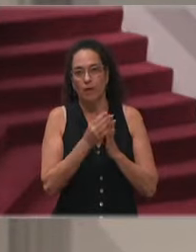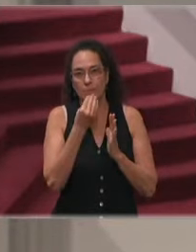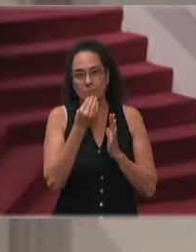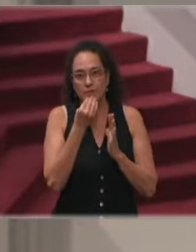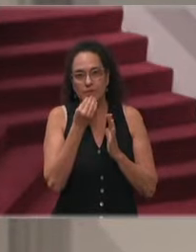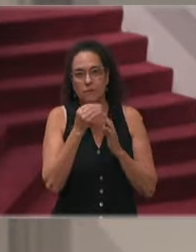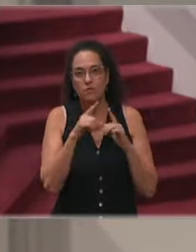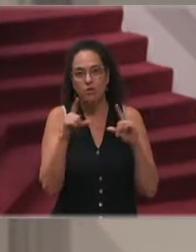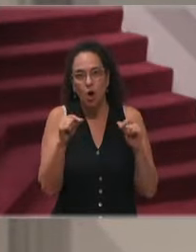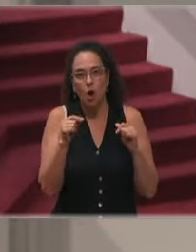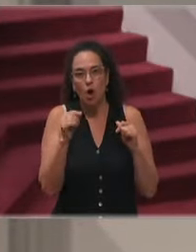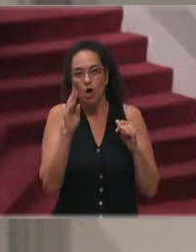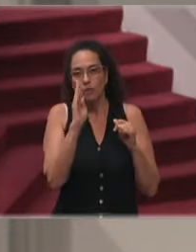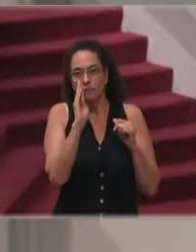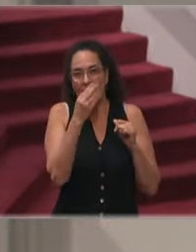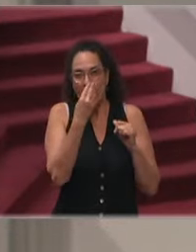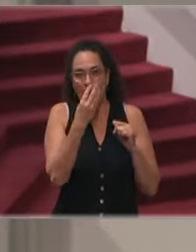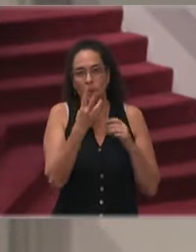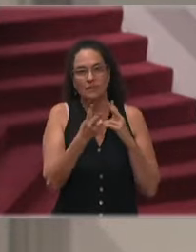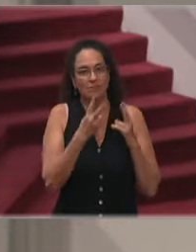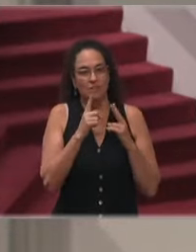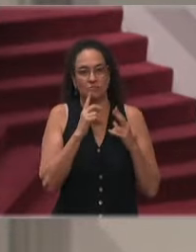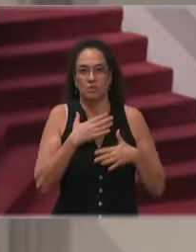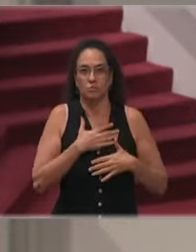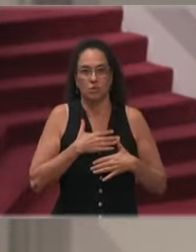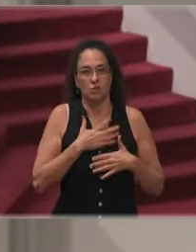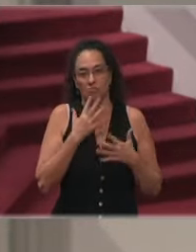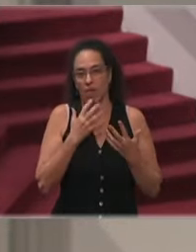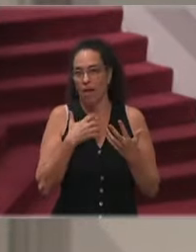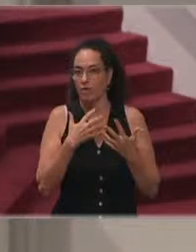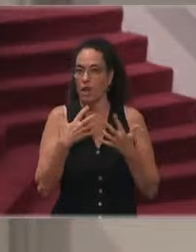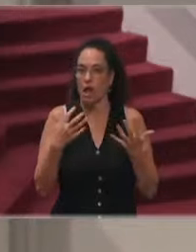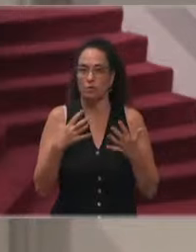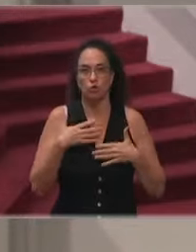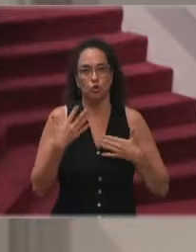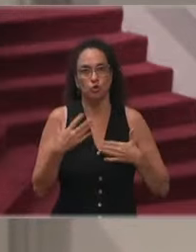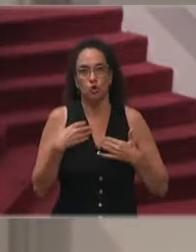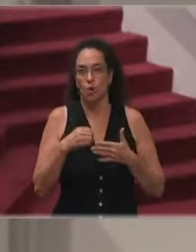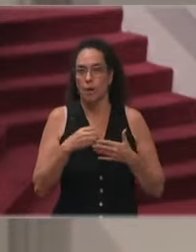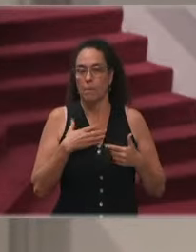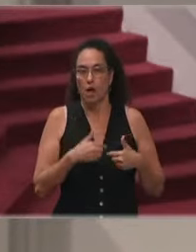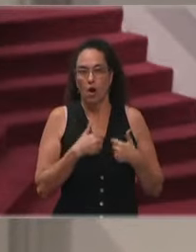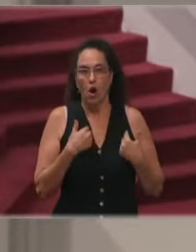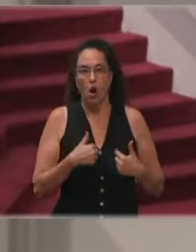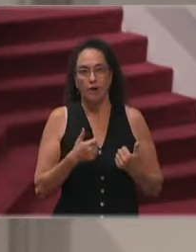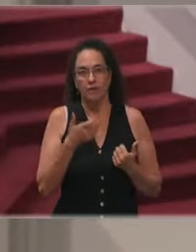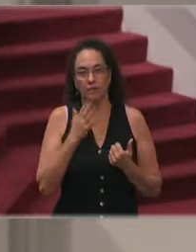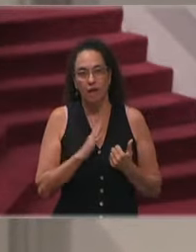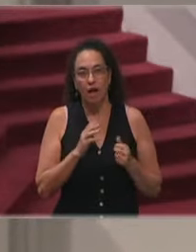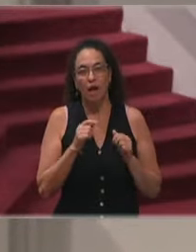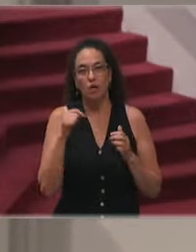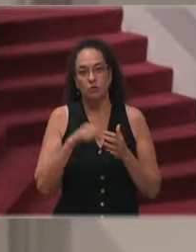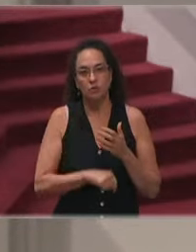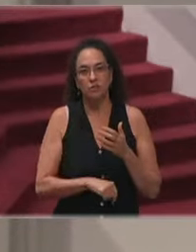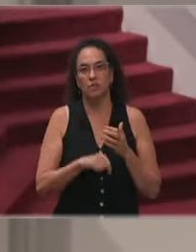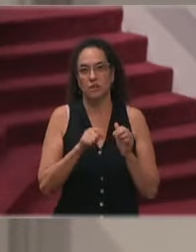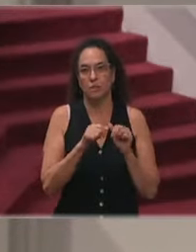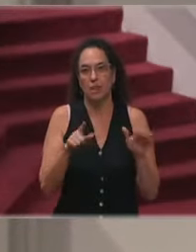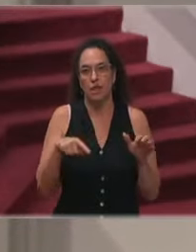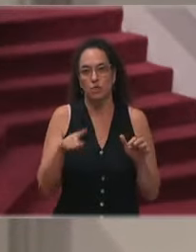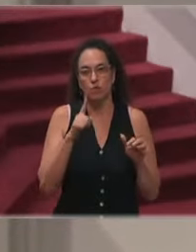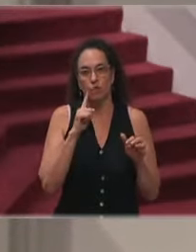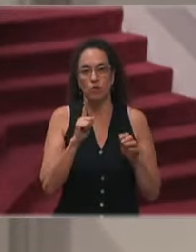and visits were all appreciated and brought such joy to my heart. May God richly bless you for your generosity.